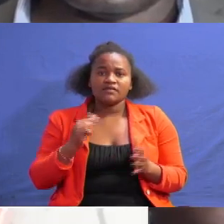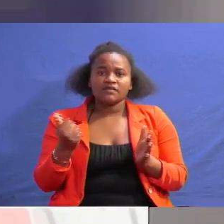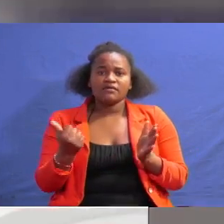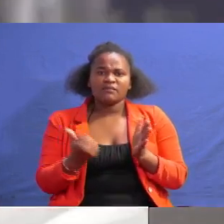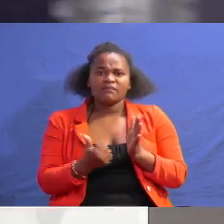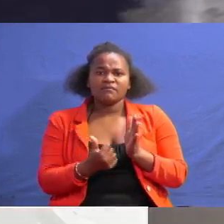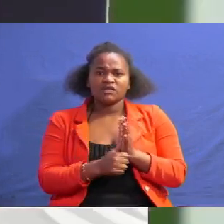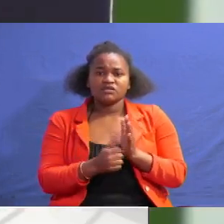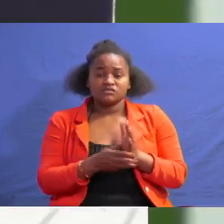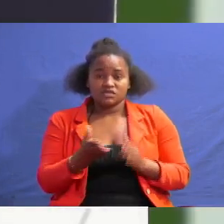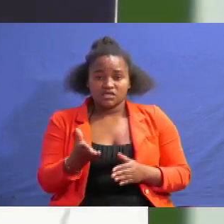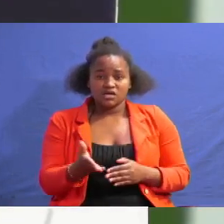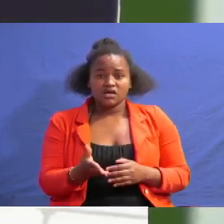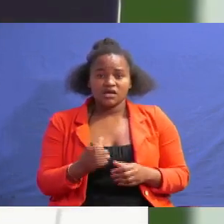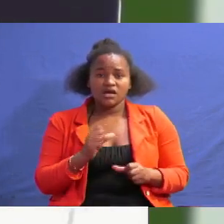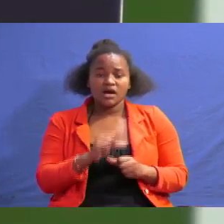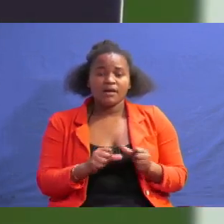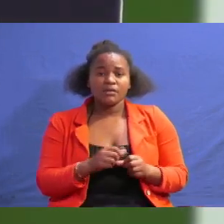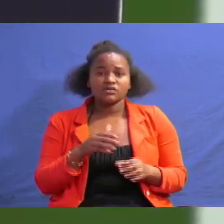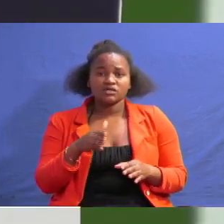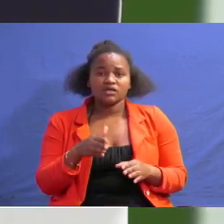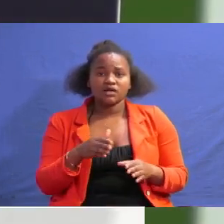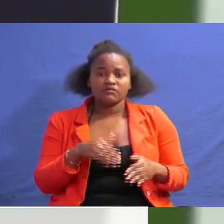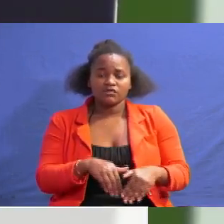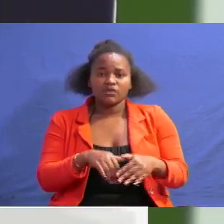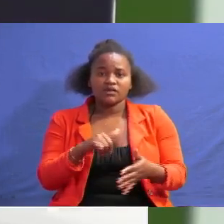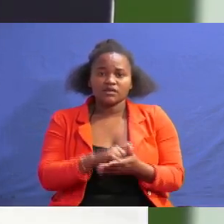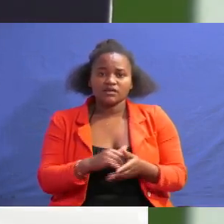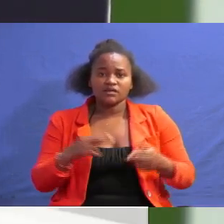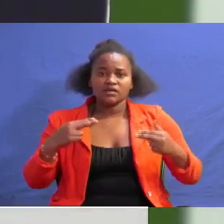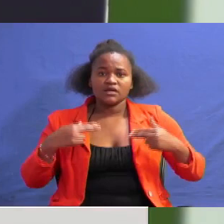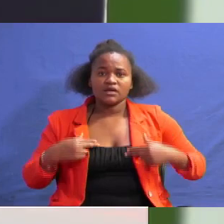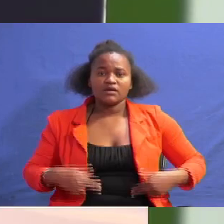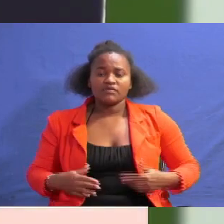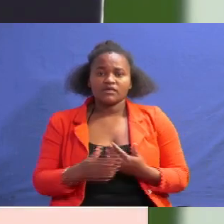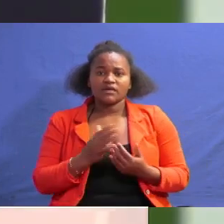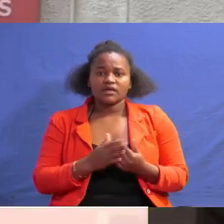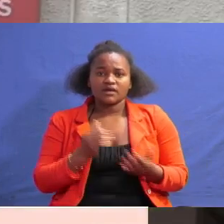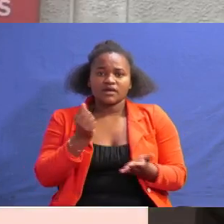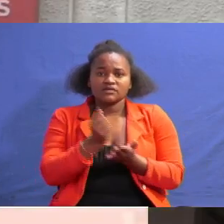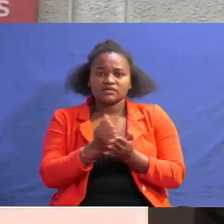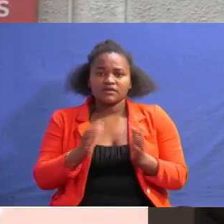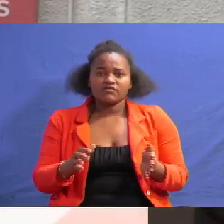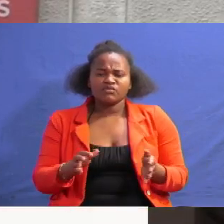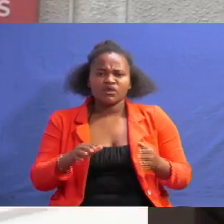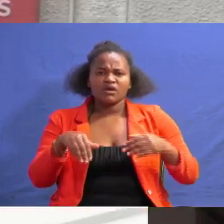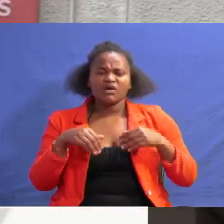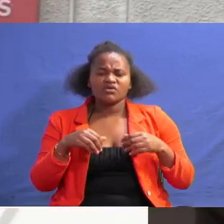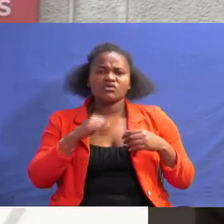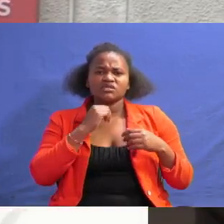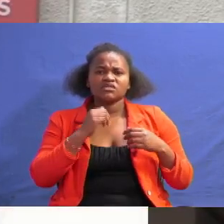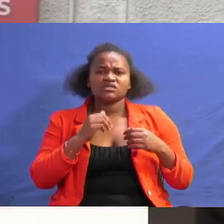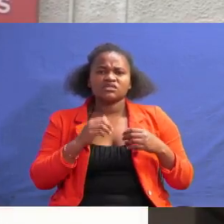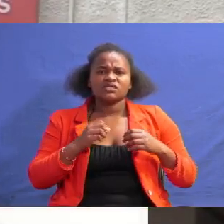there. According to Kisii Senator Richard Onyonka, healthcare staff at the hospital was reluctant to share information with the